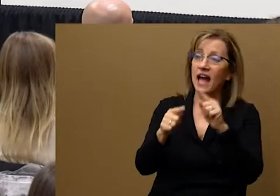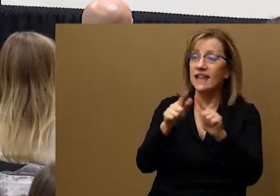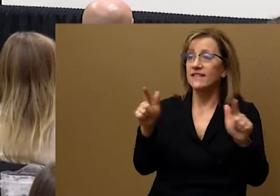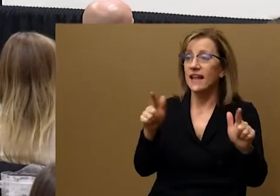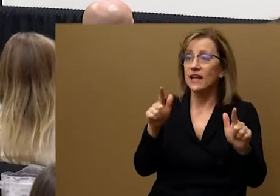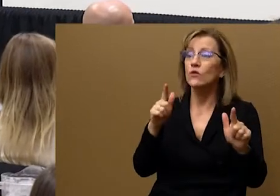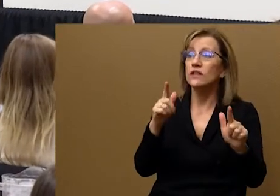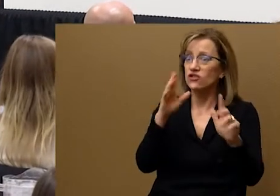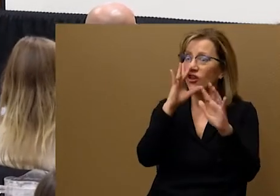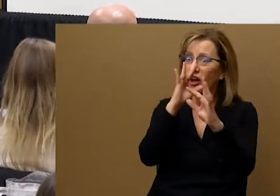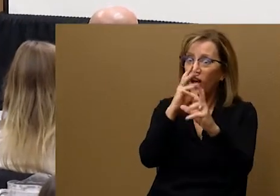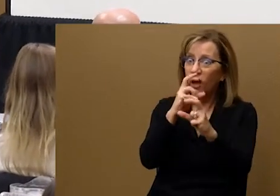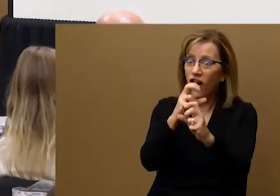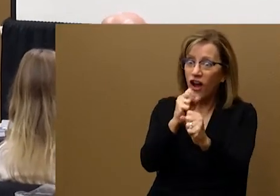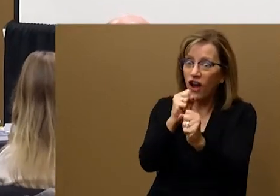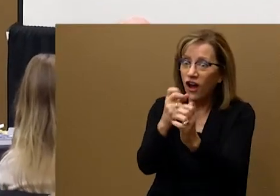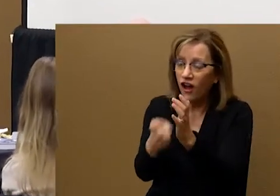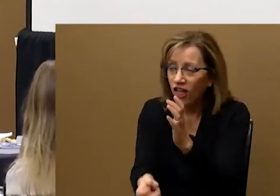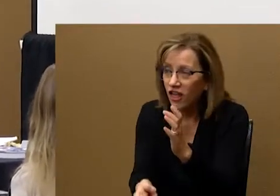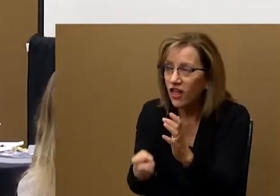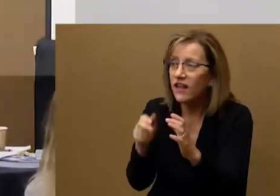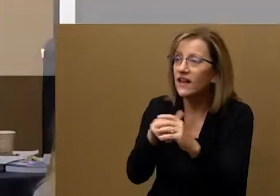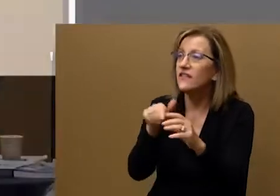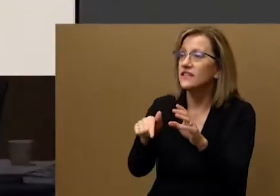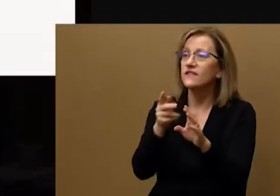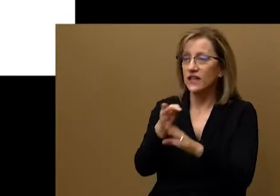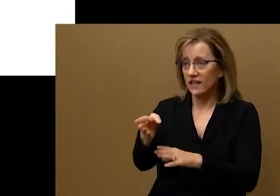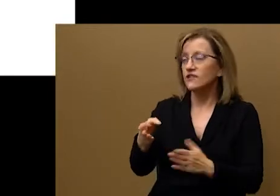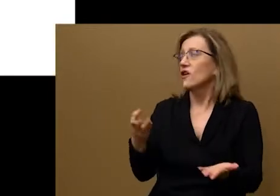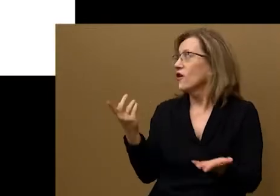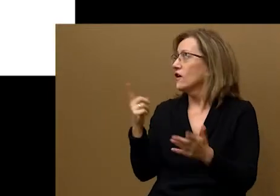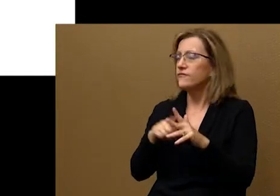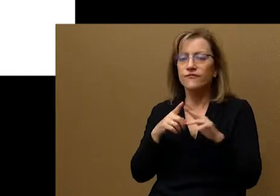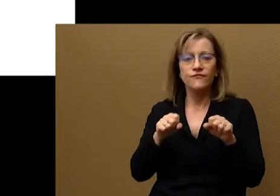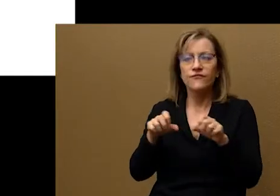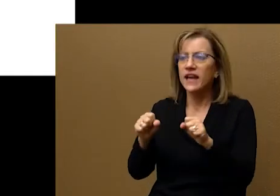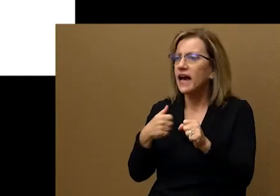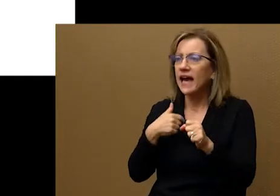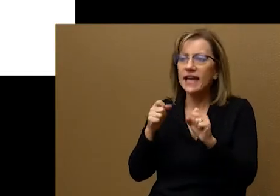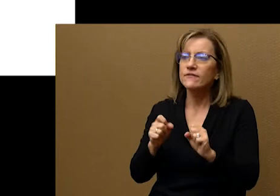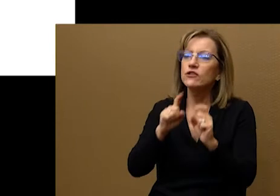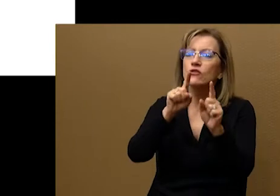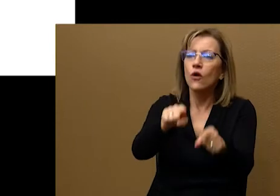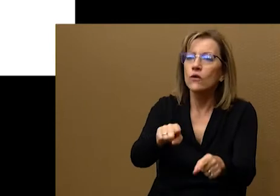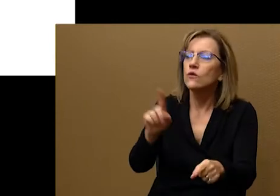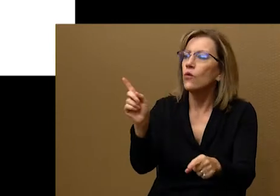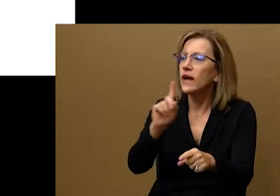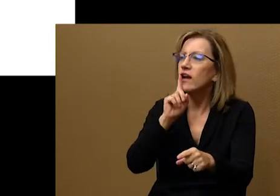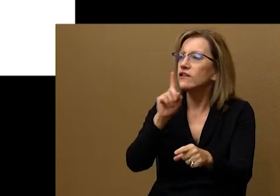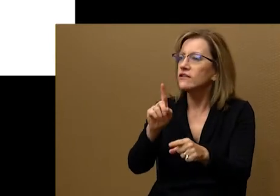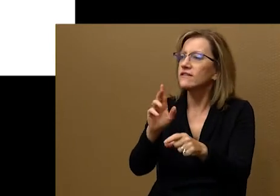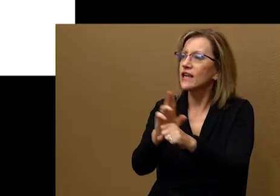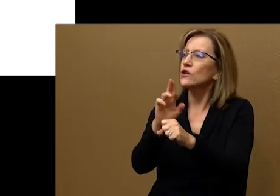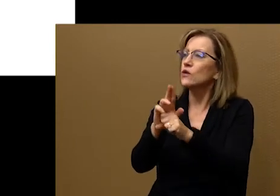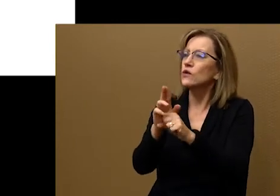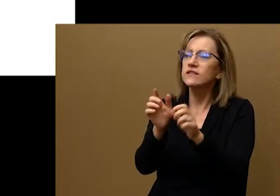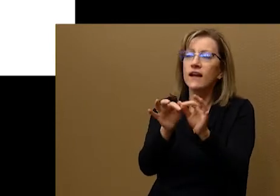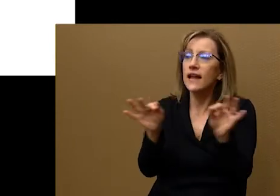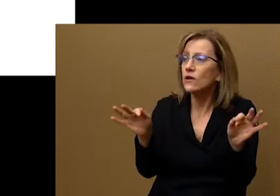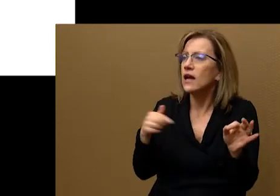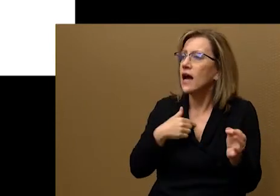language. Eventually, after I took my first sign language classes, I realized I had to go to where the language is used. I